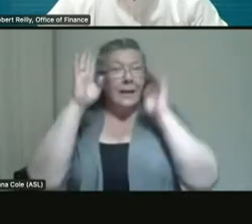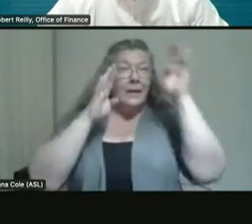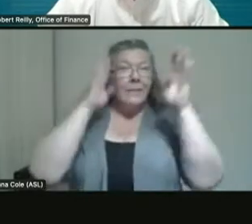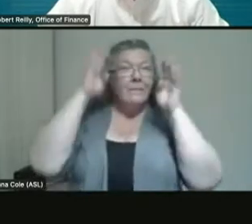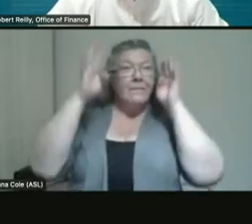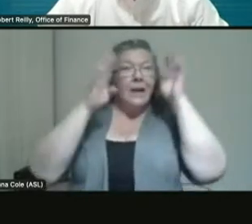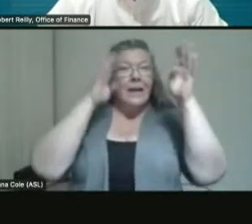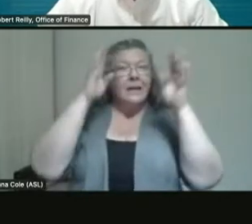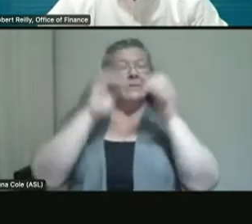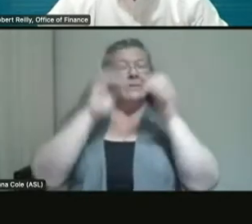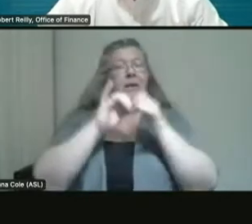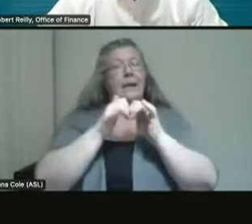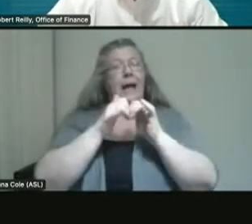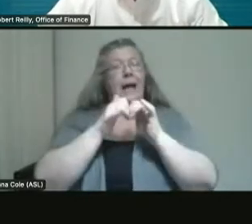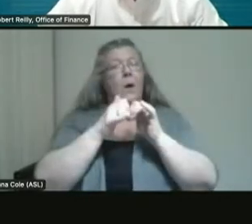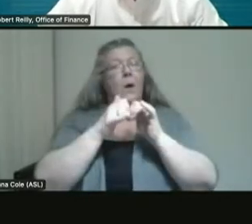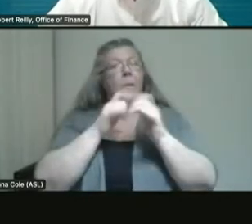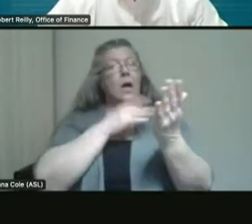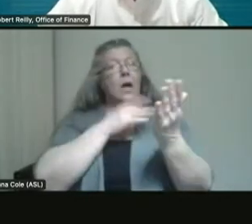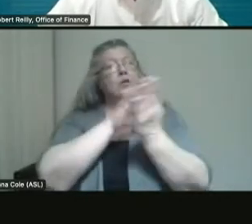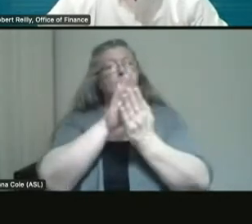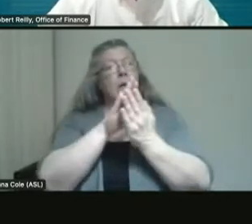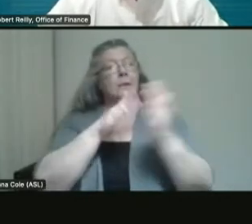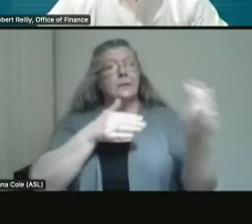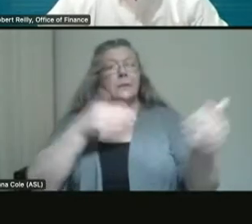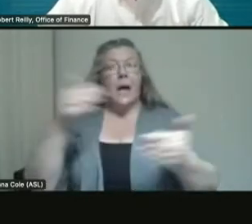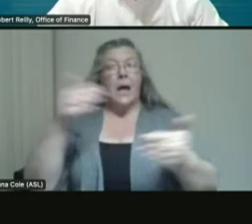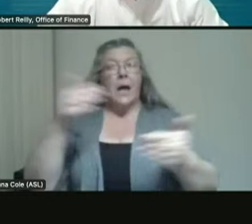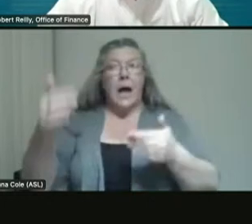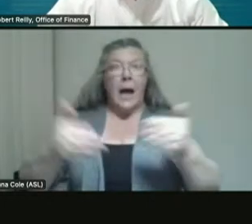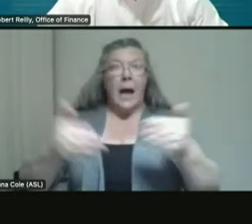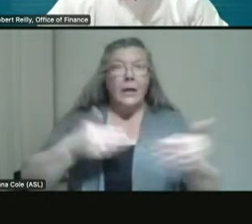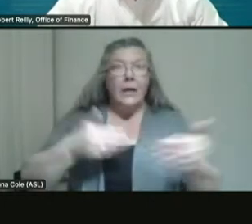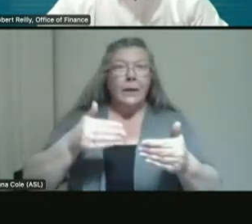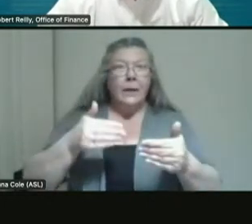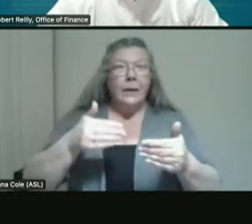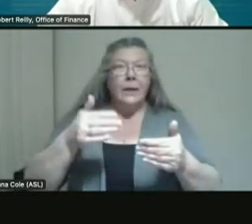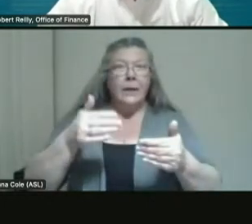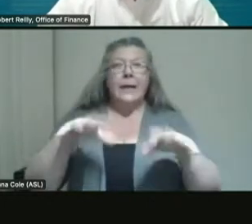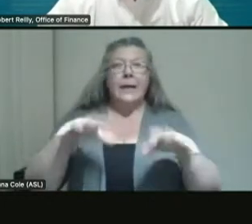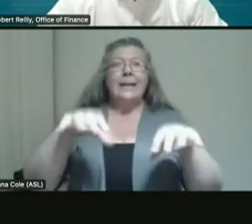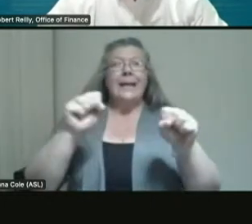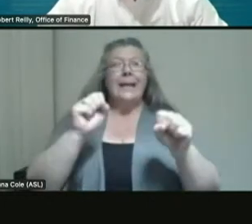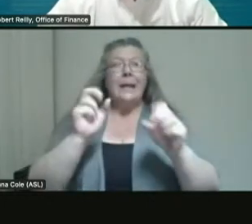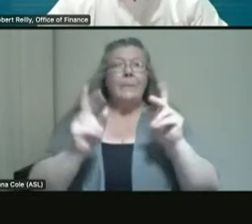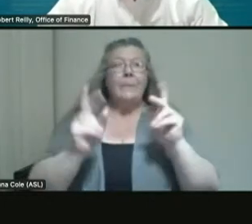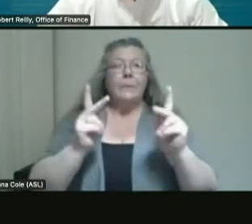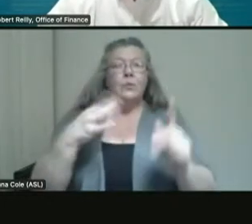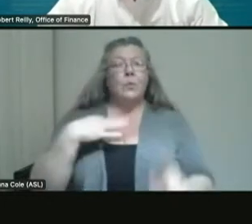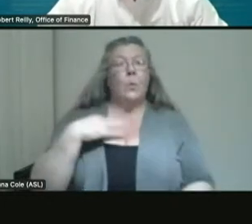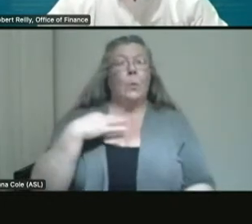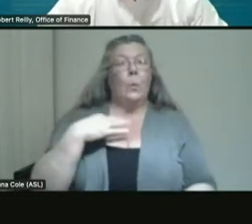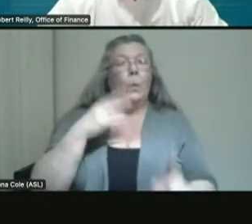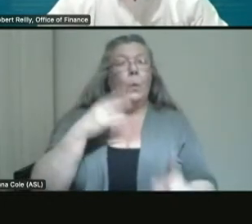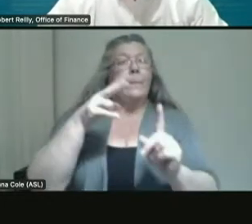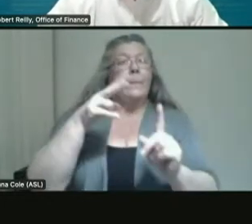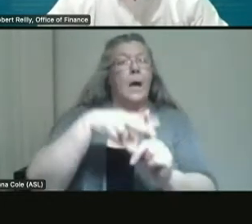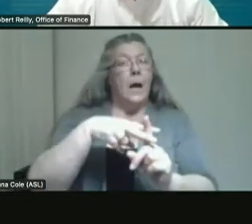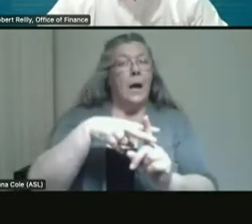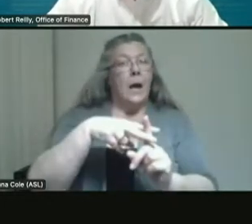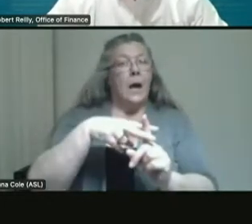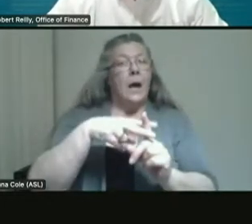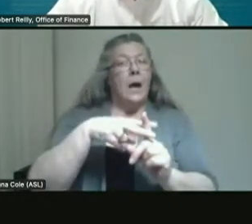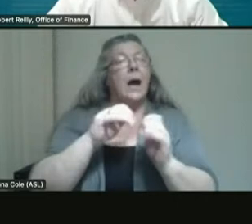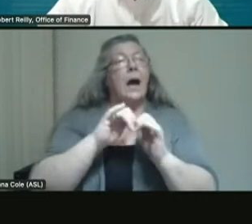tried to address recruitment in Montgomery County over the last couple of years, and we'll continue to grow. One way that we've been able to make